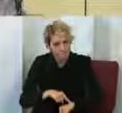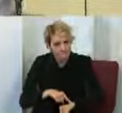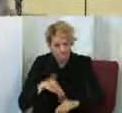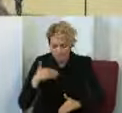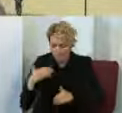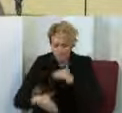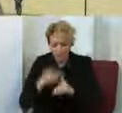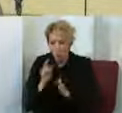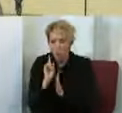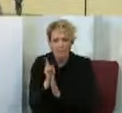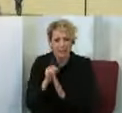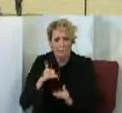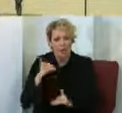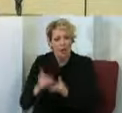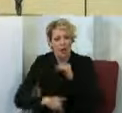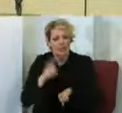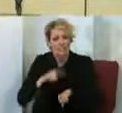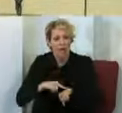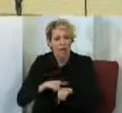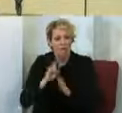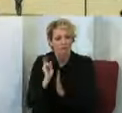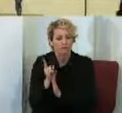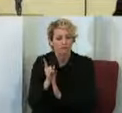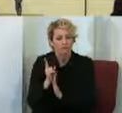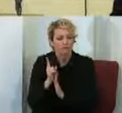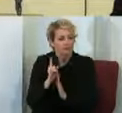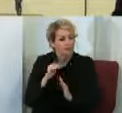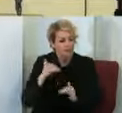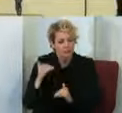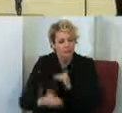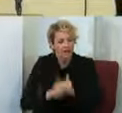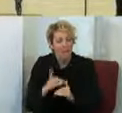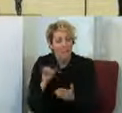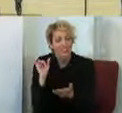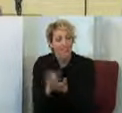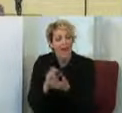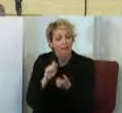one minute at a time, one moment at a time.